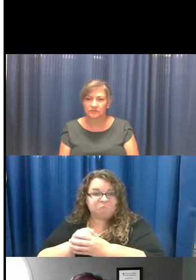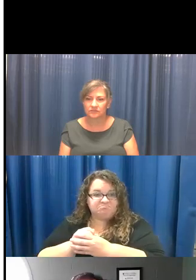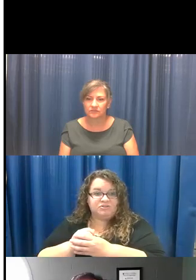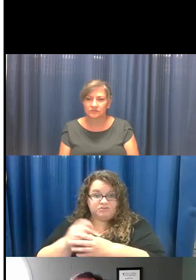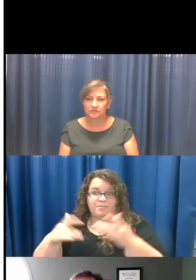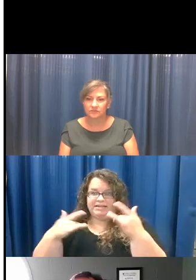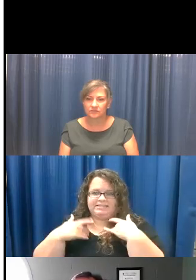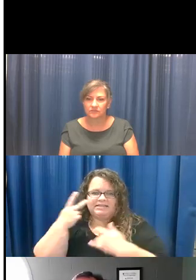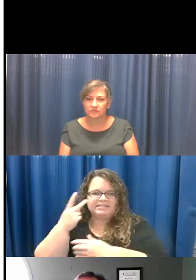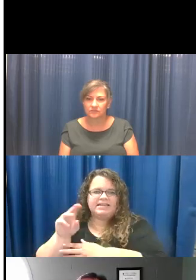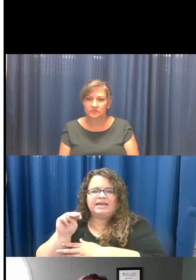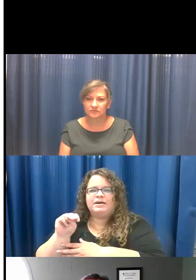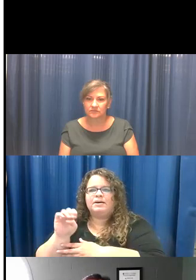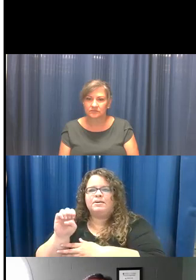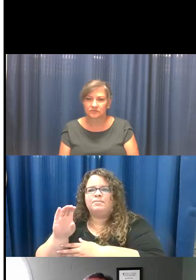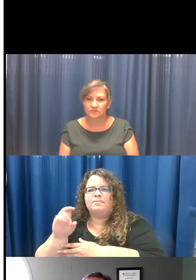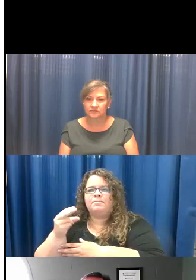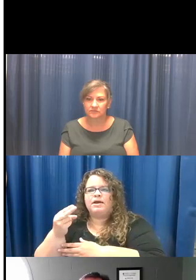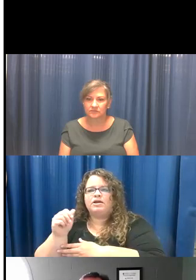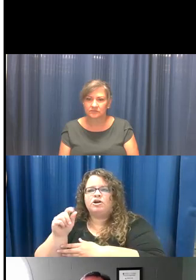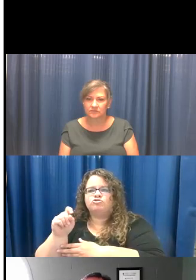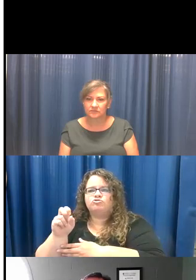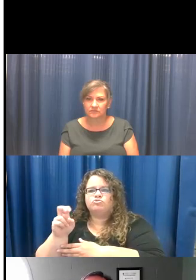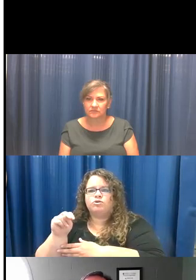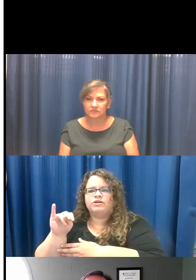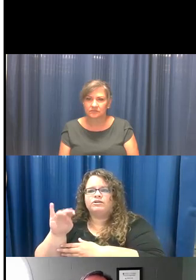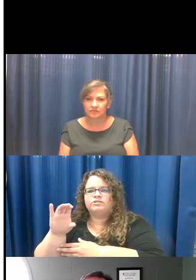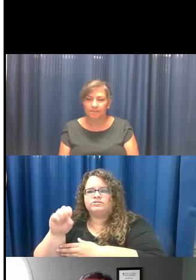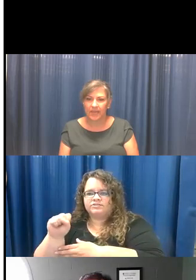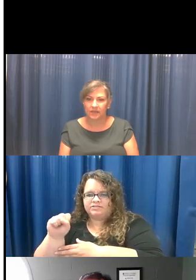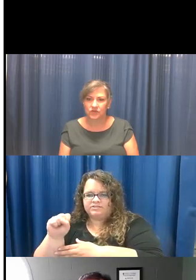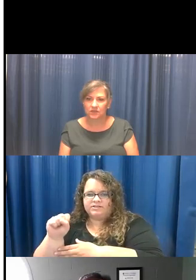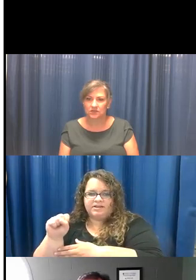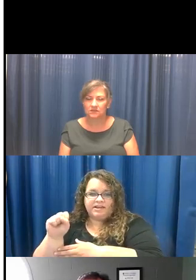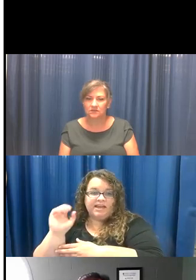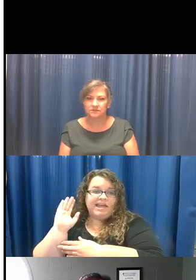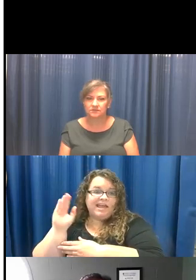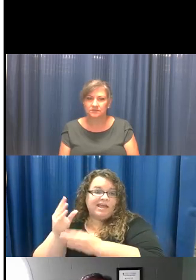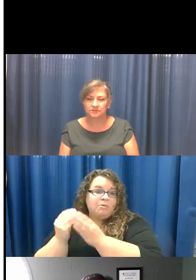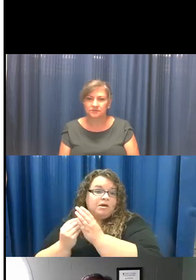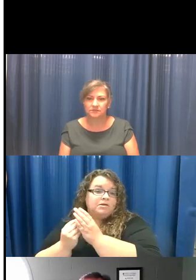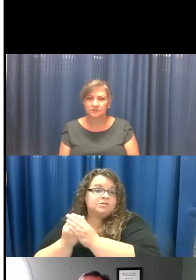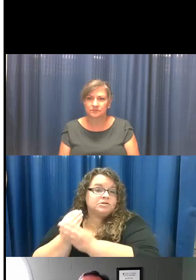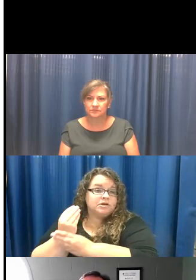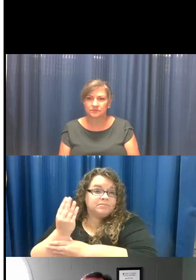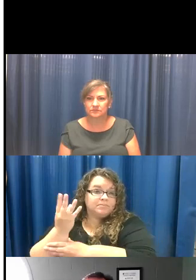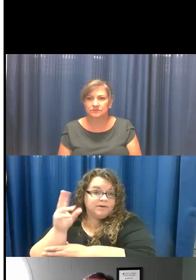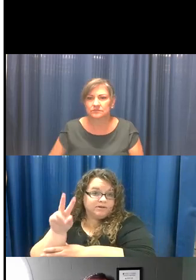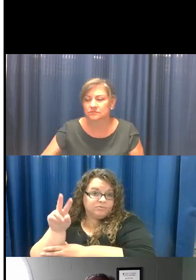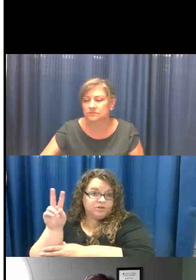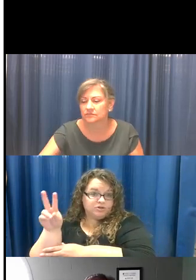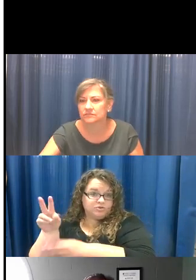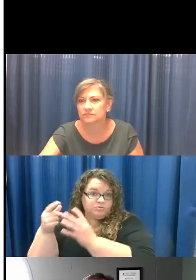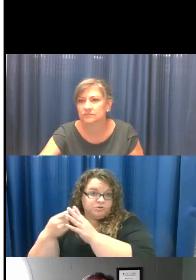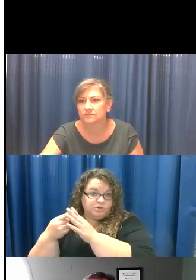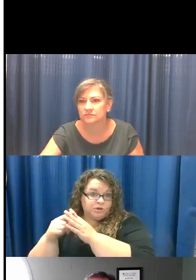the mechatronics program coming online. Soft launch in the spring of 2022. Hopefully all